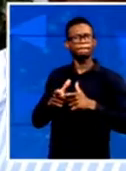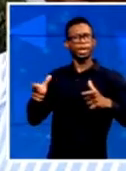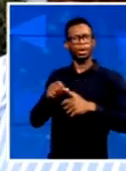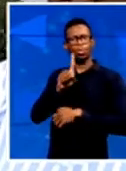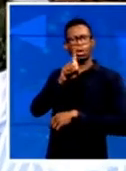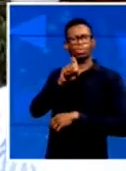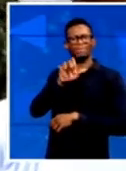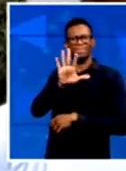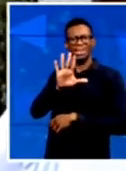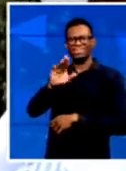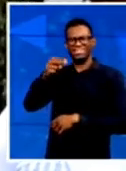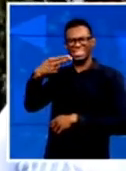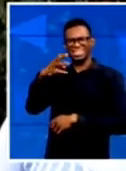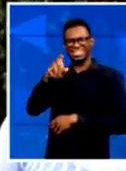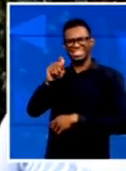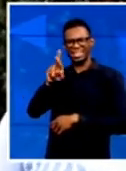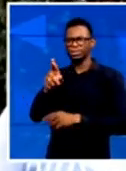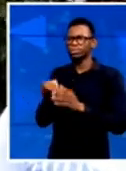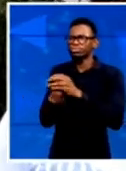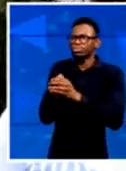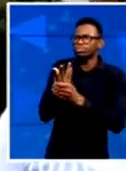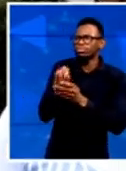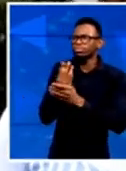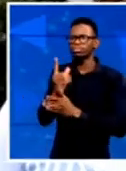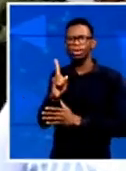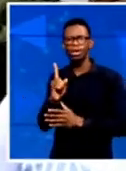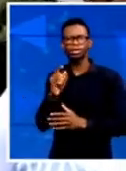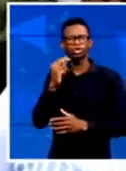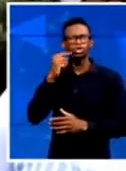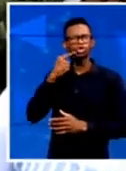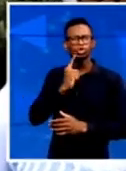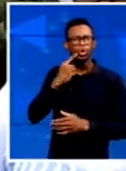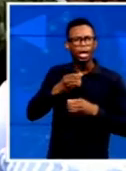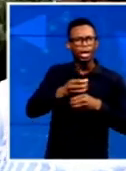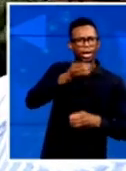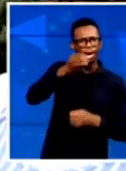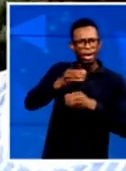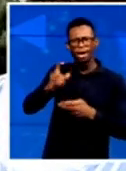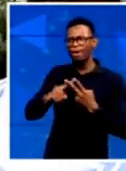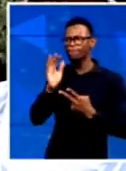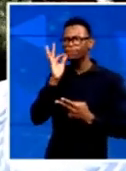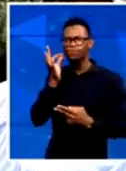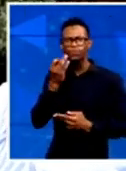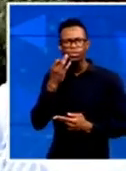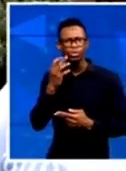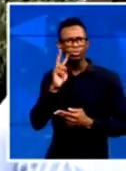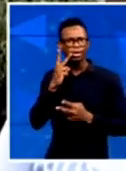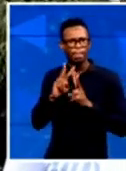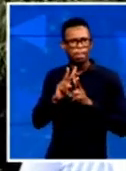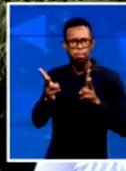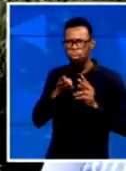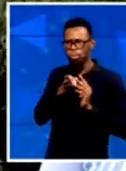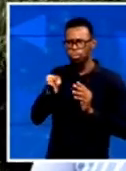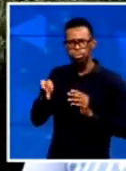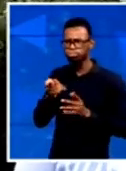sugarcane and different types of vegetables and fruits. Just tell us how that is coming along. That is actually coming along very, very